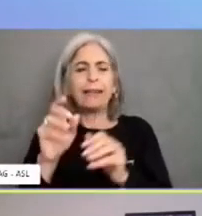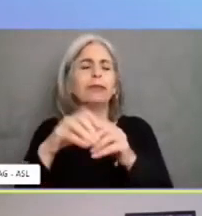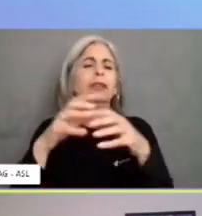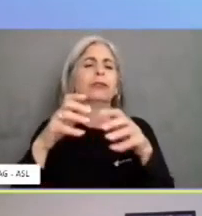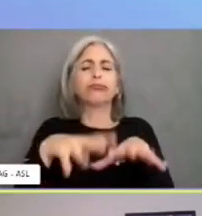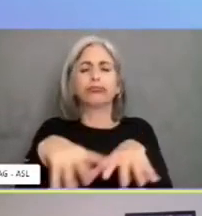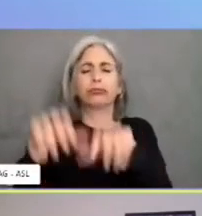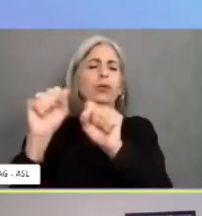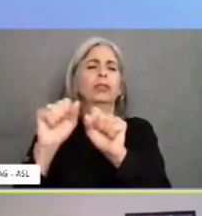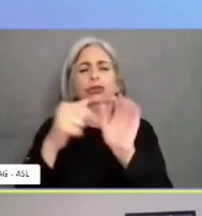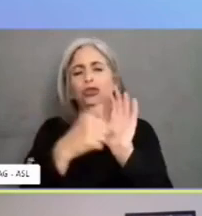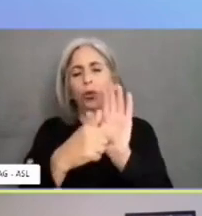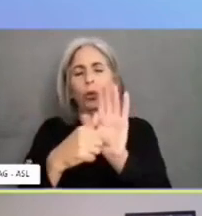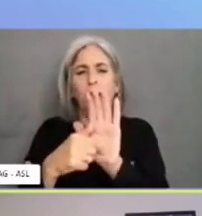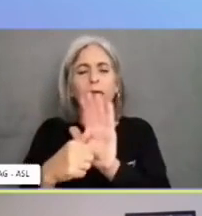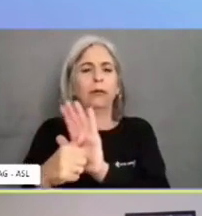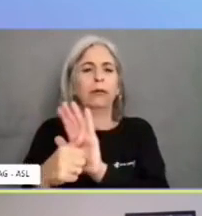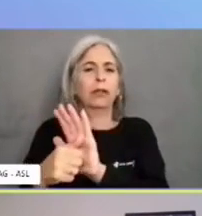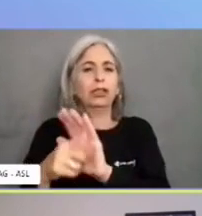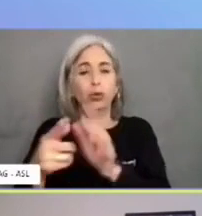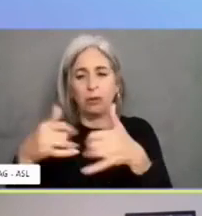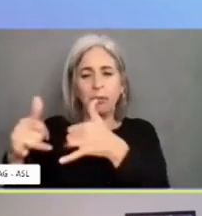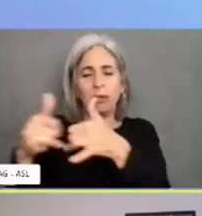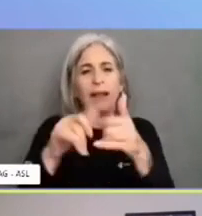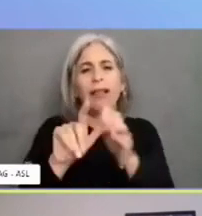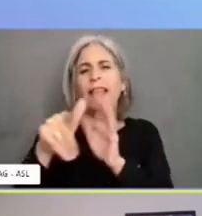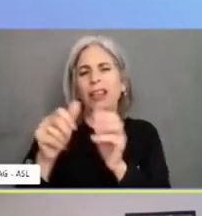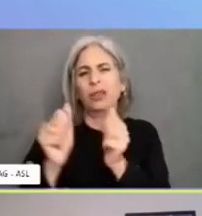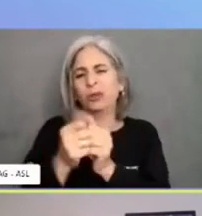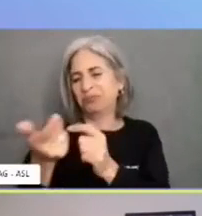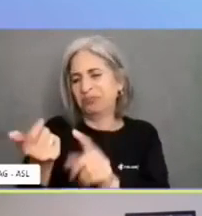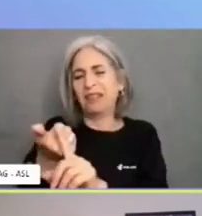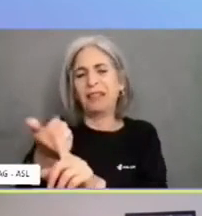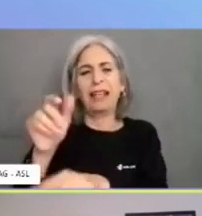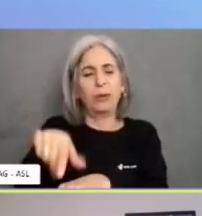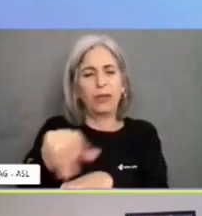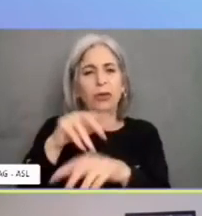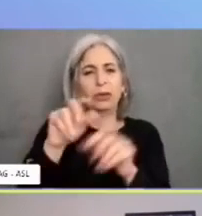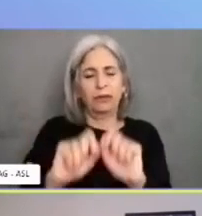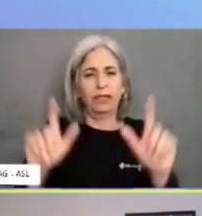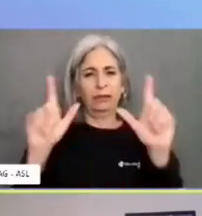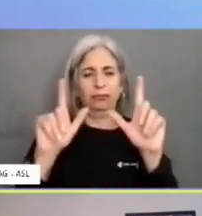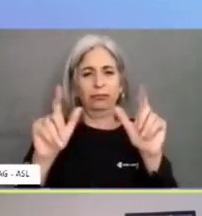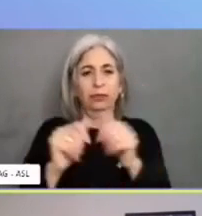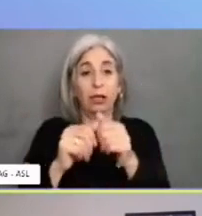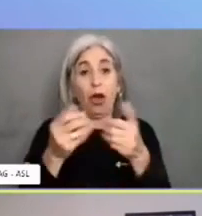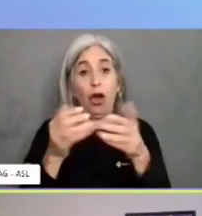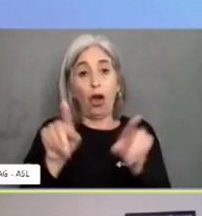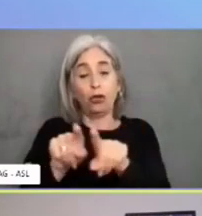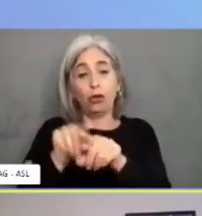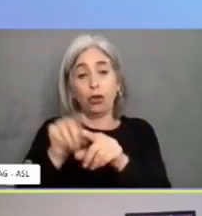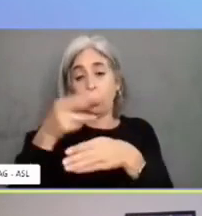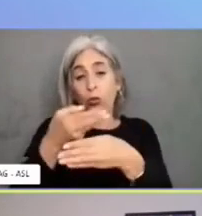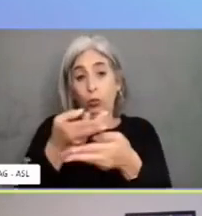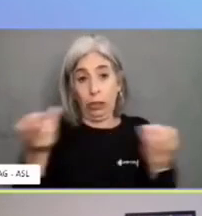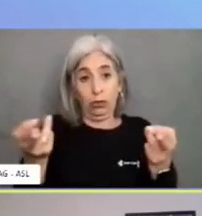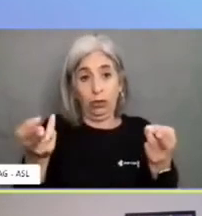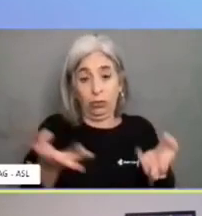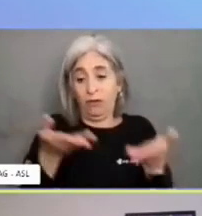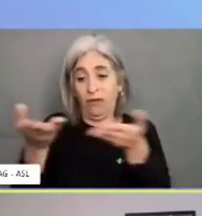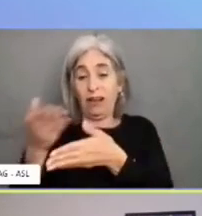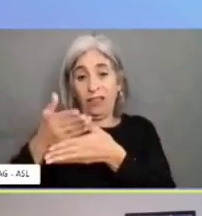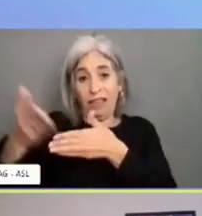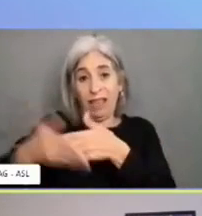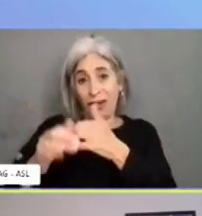these examples so that you can play with them yourselves. Additionally, there's a section of resources at the end too that